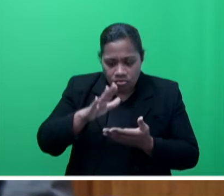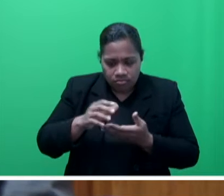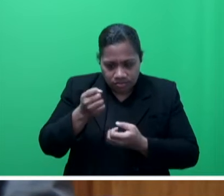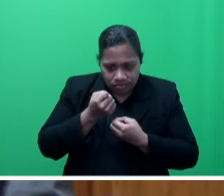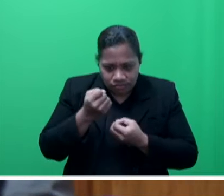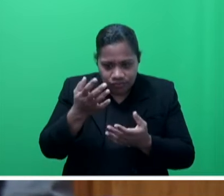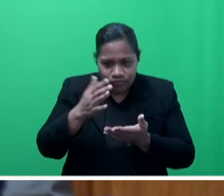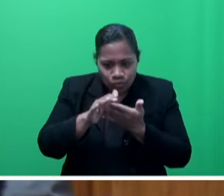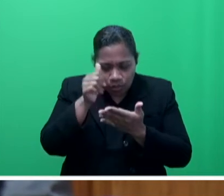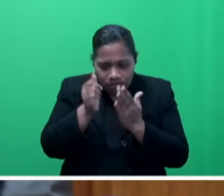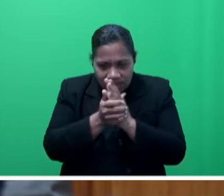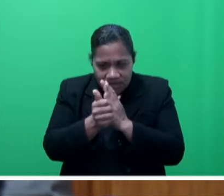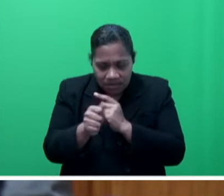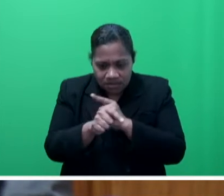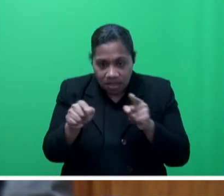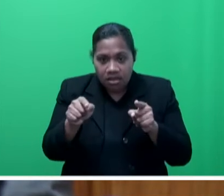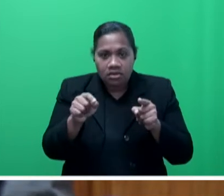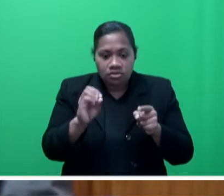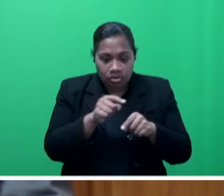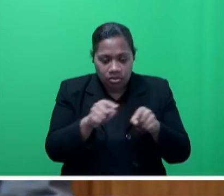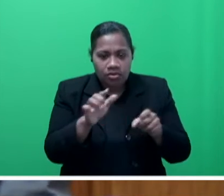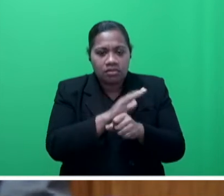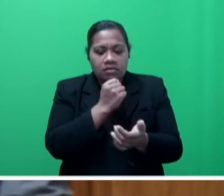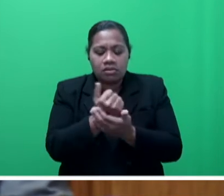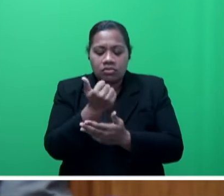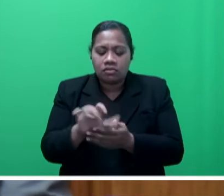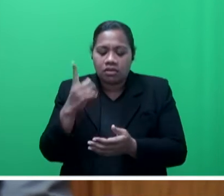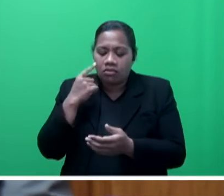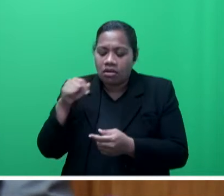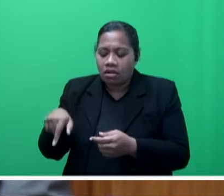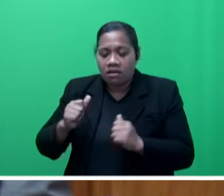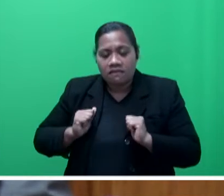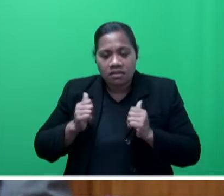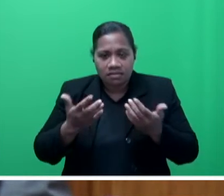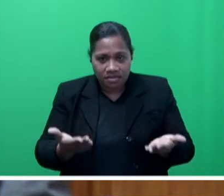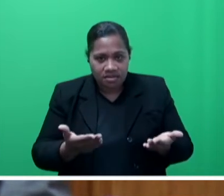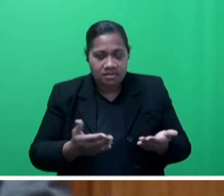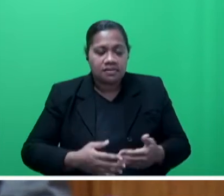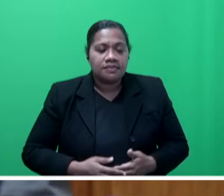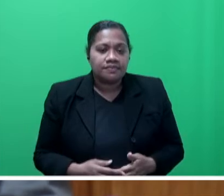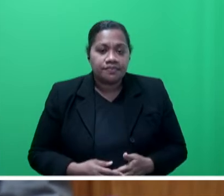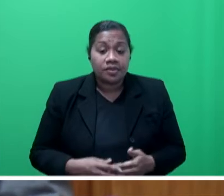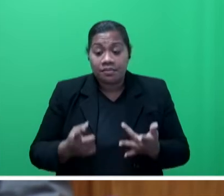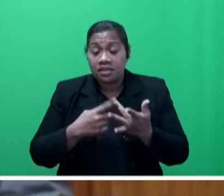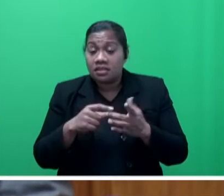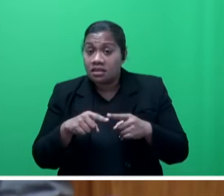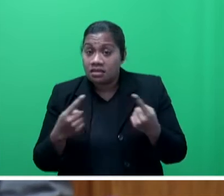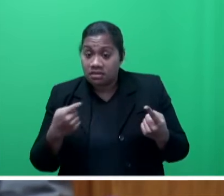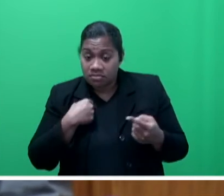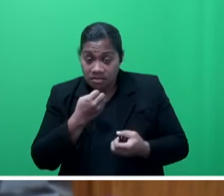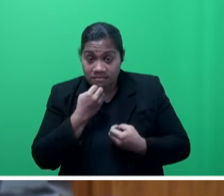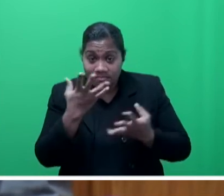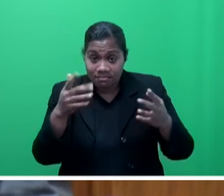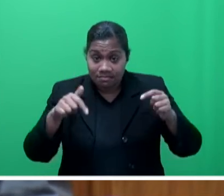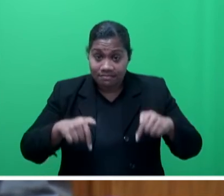in making sure that groundwater is made available. So the other thing that I just say here,